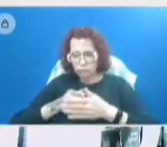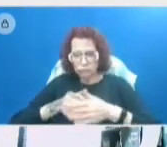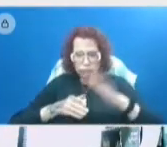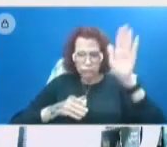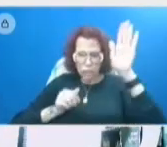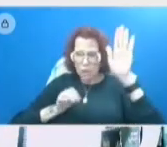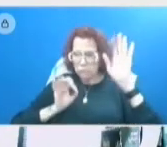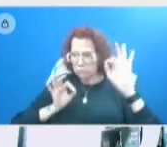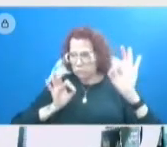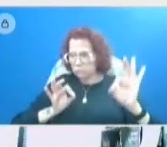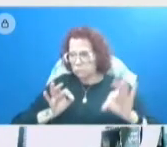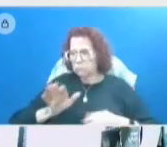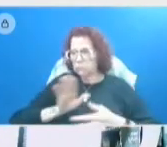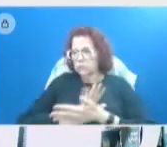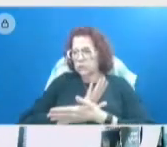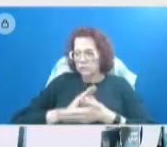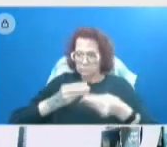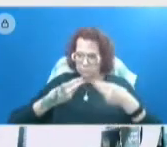approved.